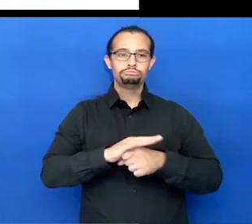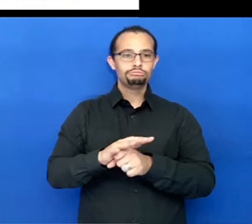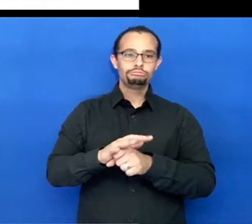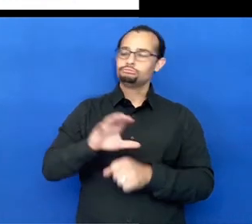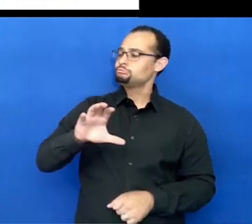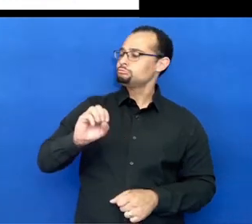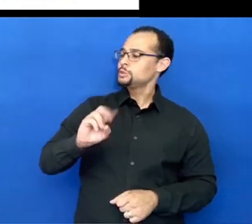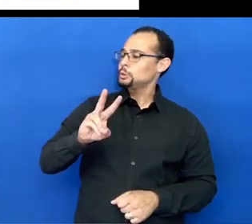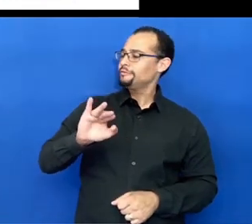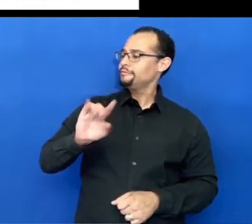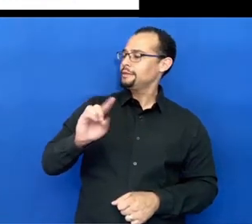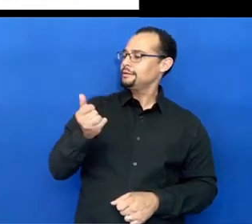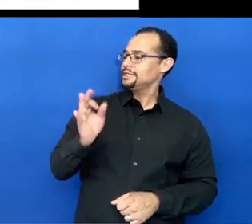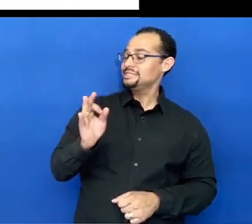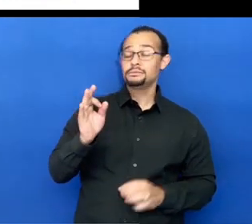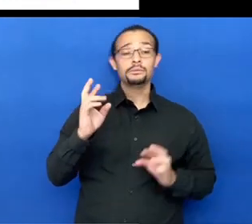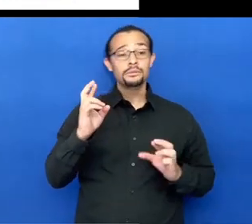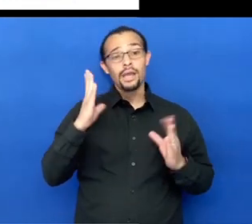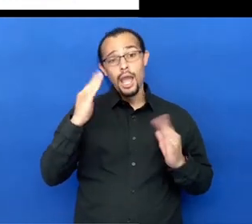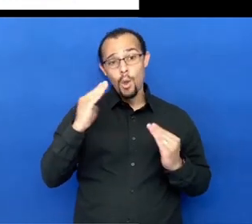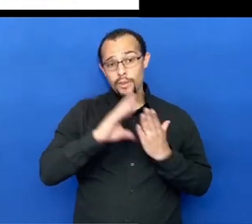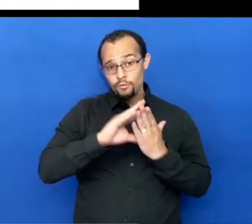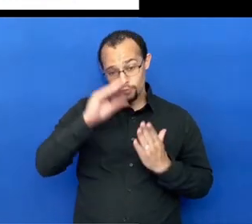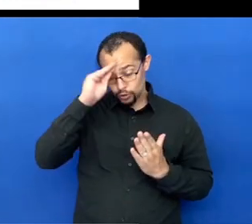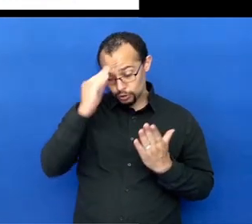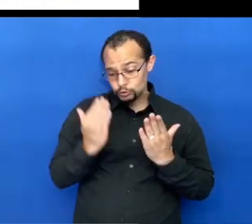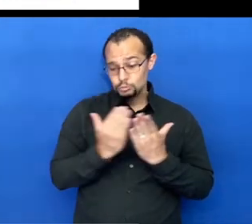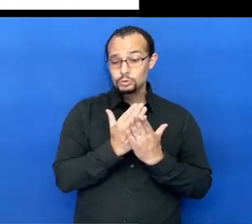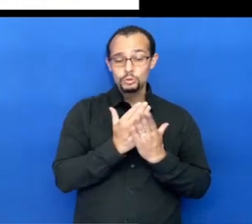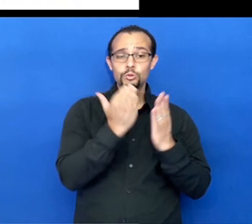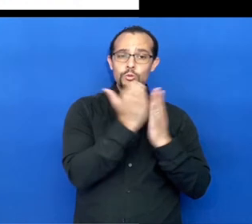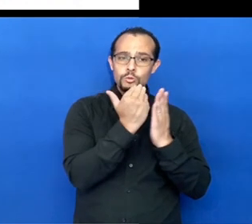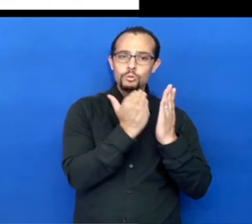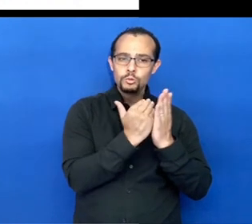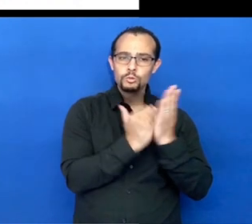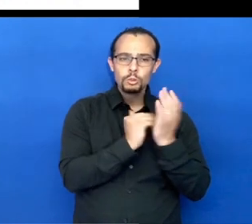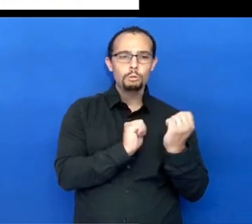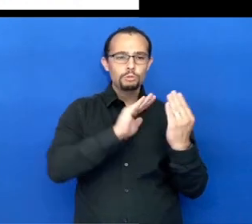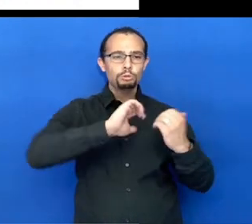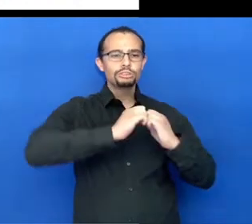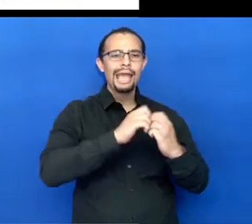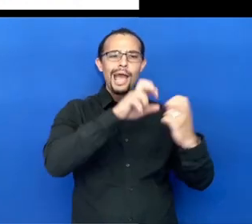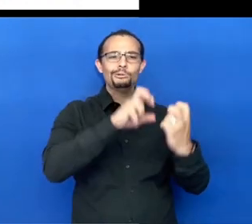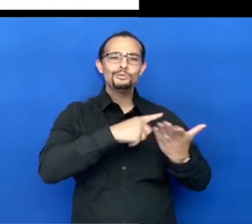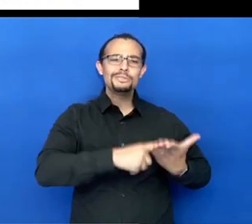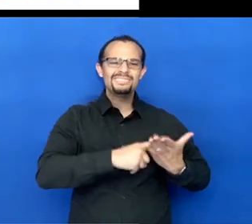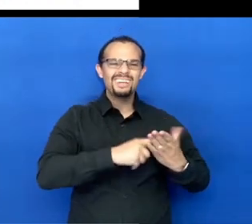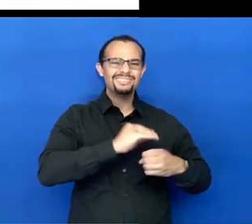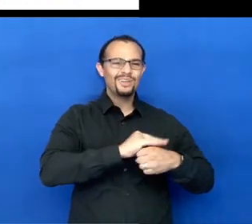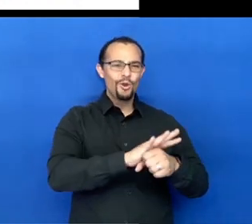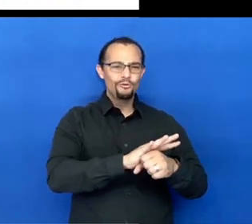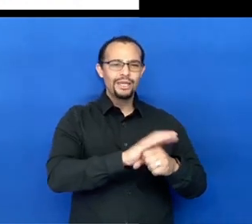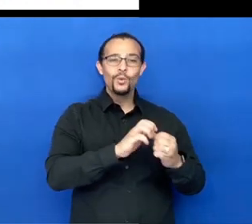about COVID-19. We certainly hope that you have picked up some strategies and ways in which we can discuss